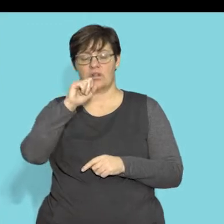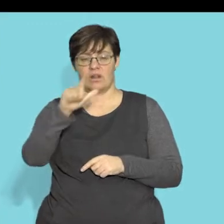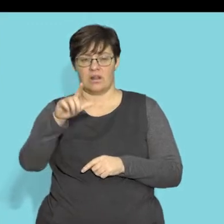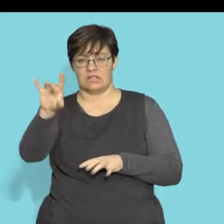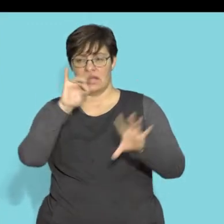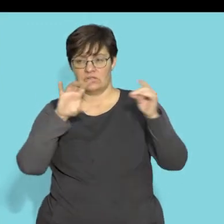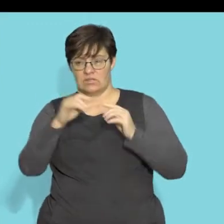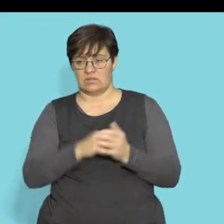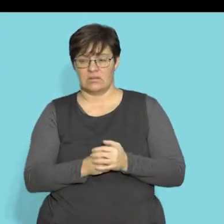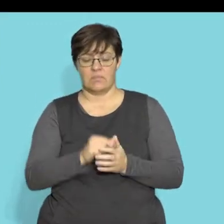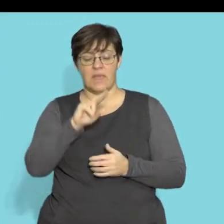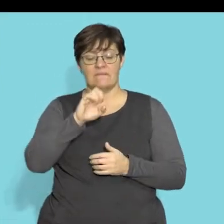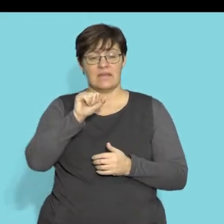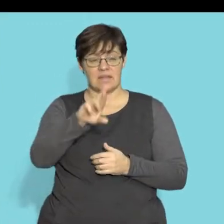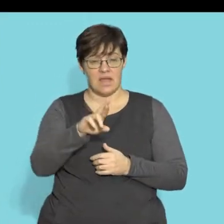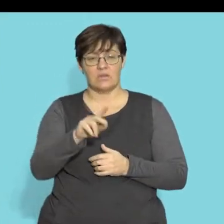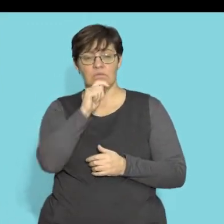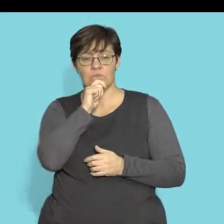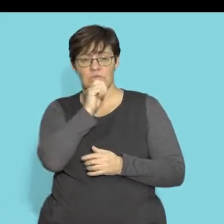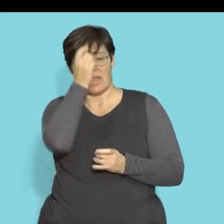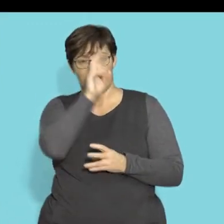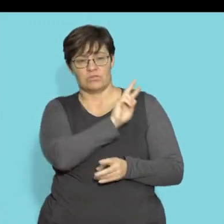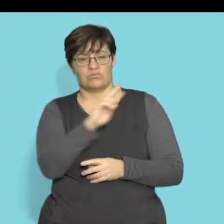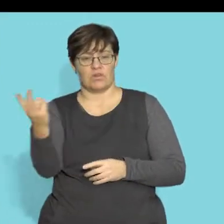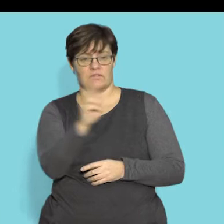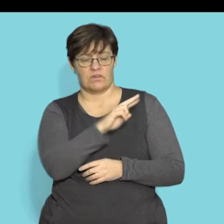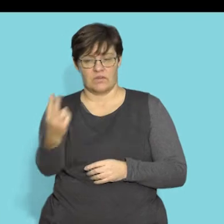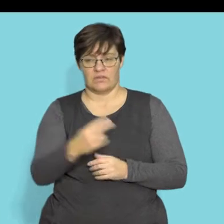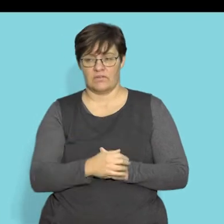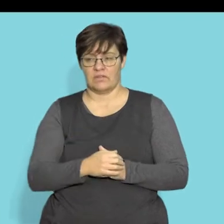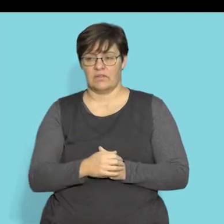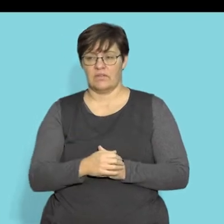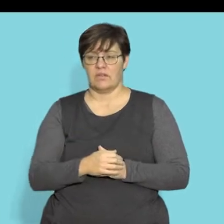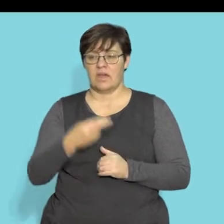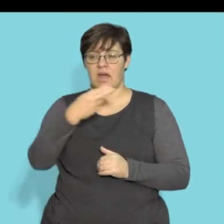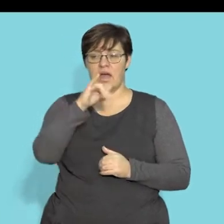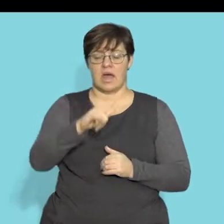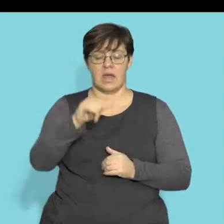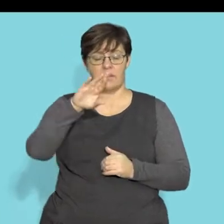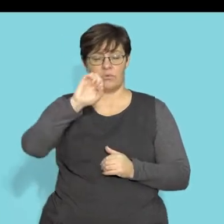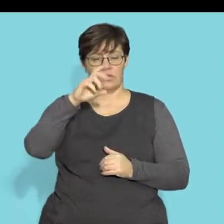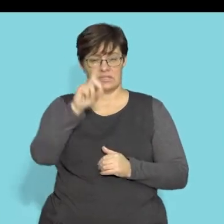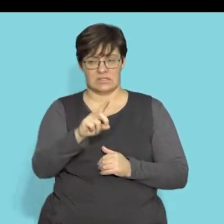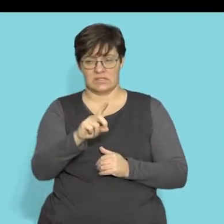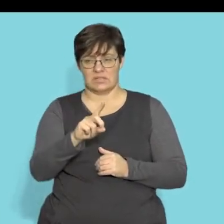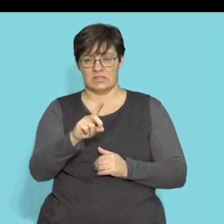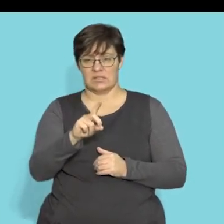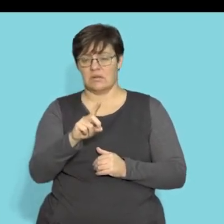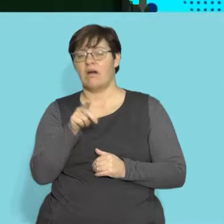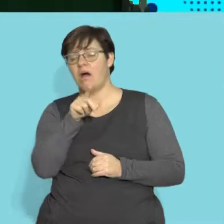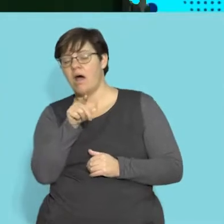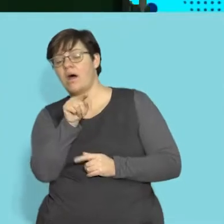The concept of using vectors to transfer genetic information, and how individuals that are created show hybrid